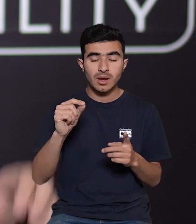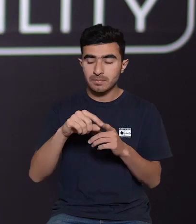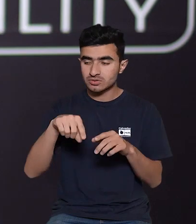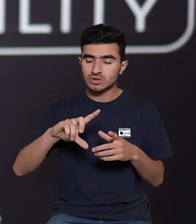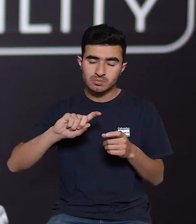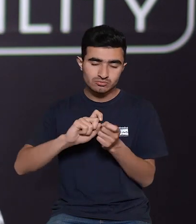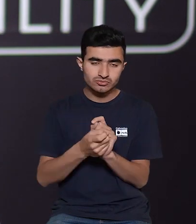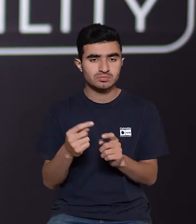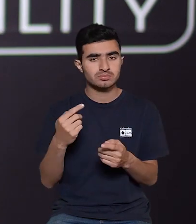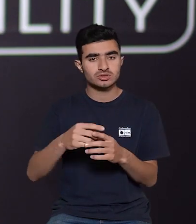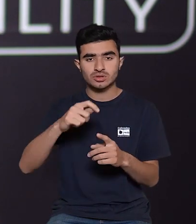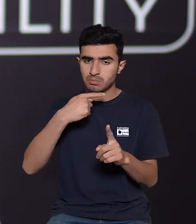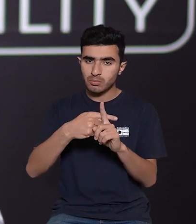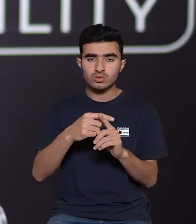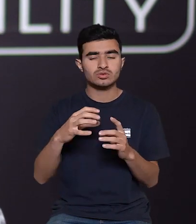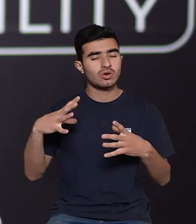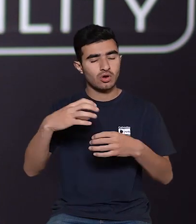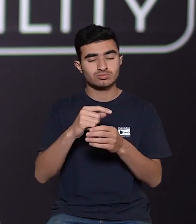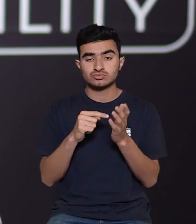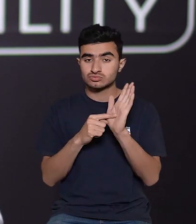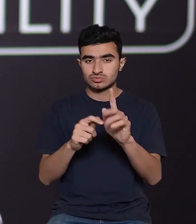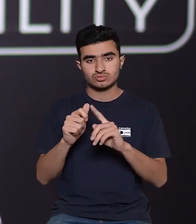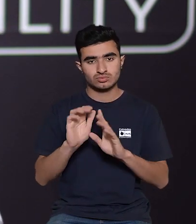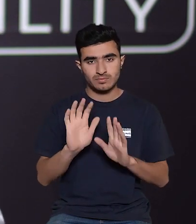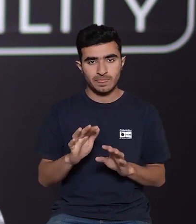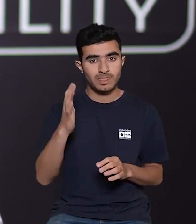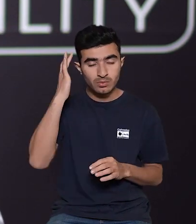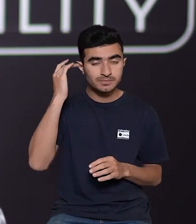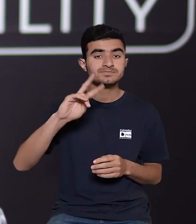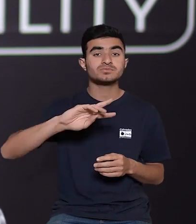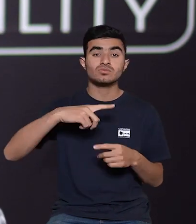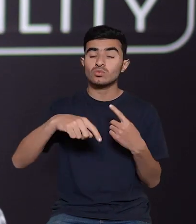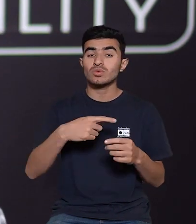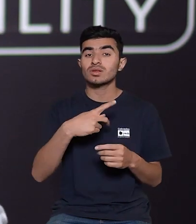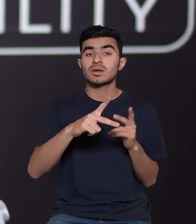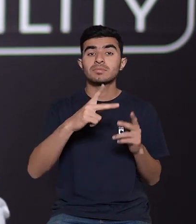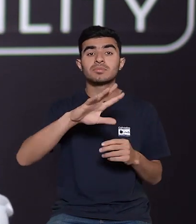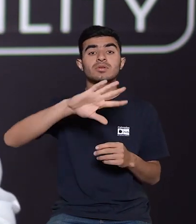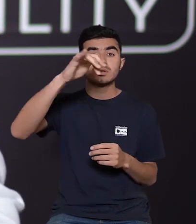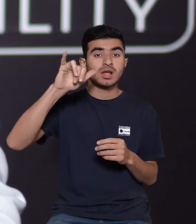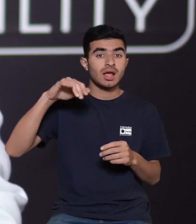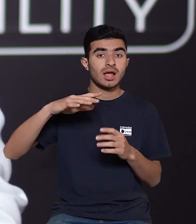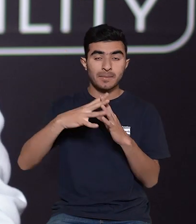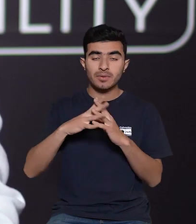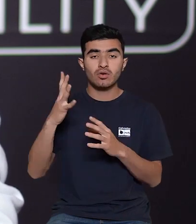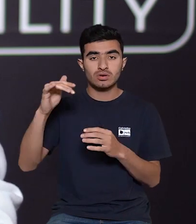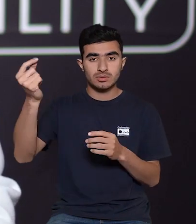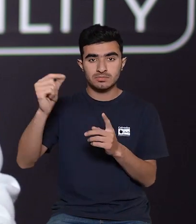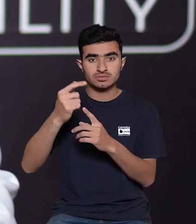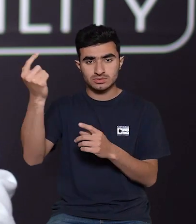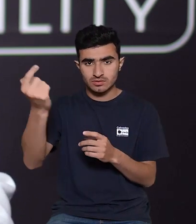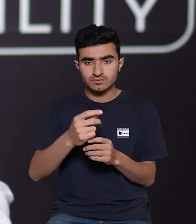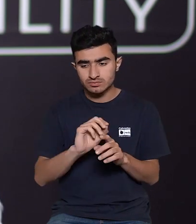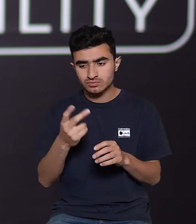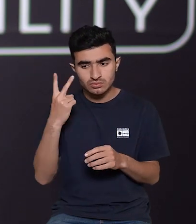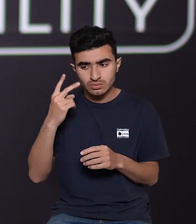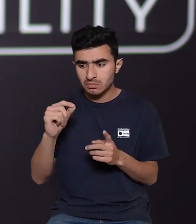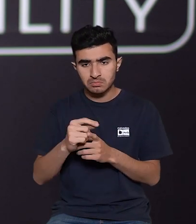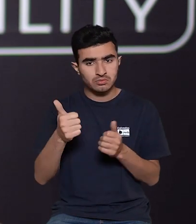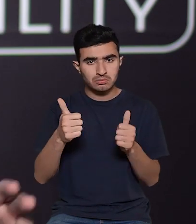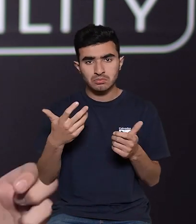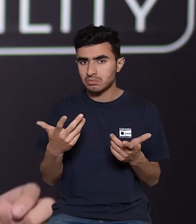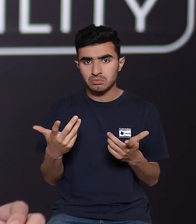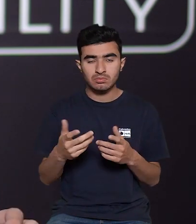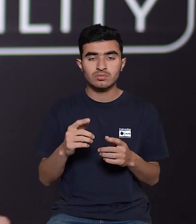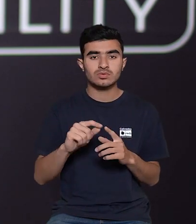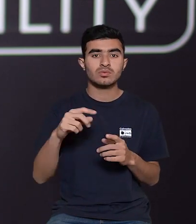Pakistan is that. And whenever bloggers, photographers come from foreign countries or states, they see Pakistan and people